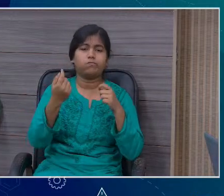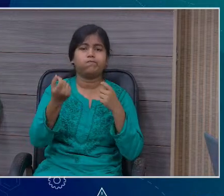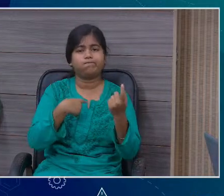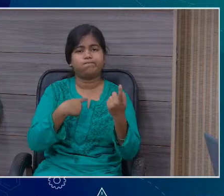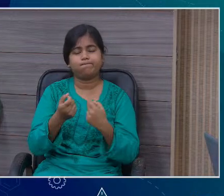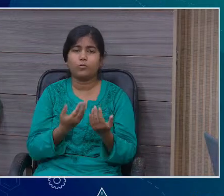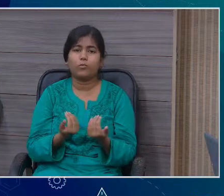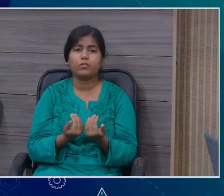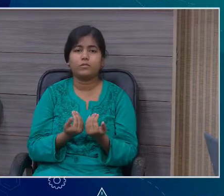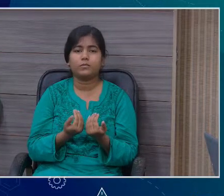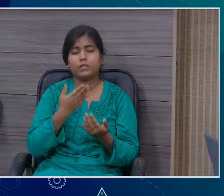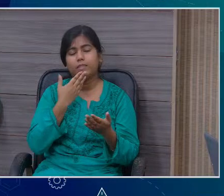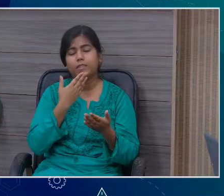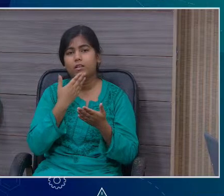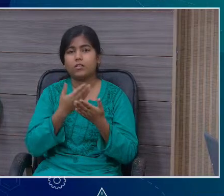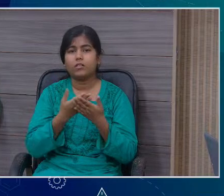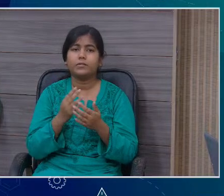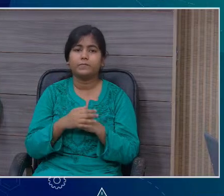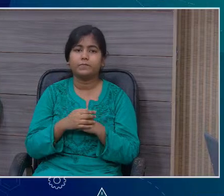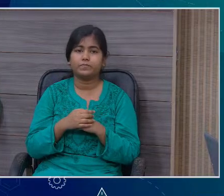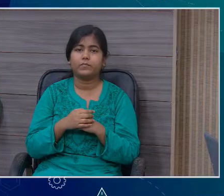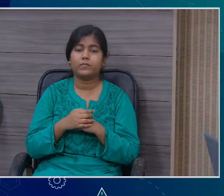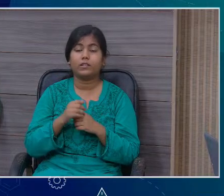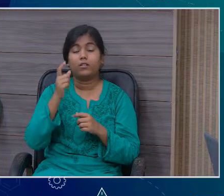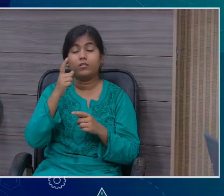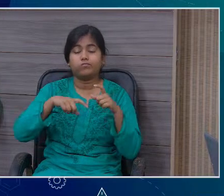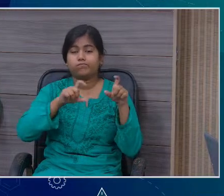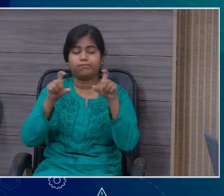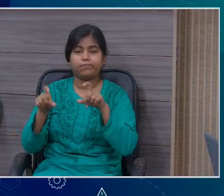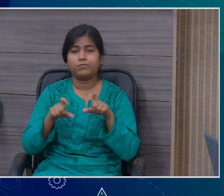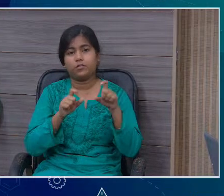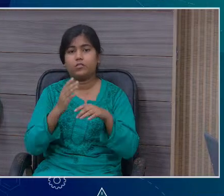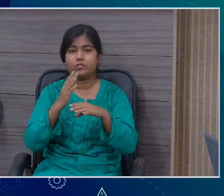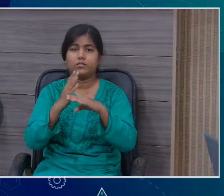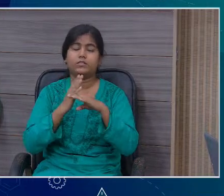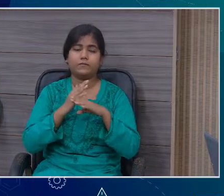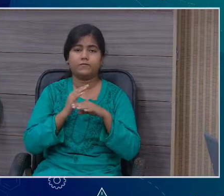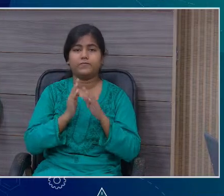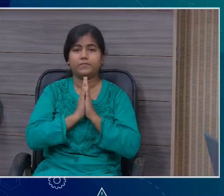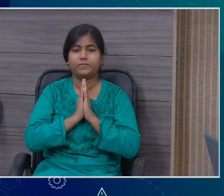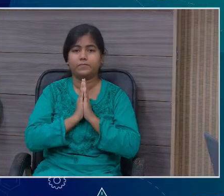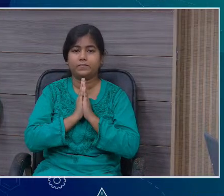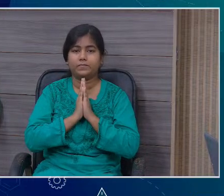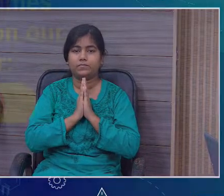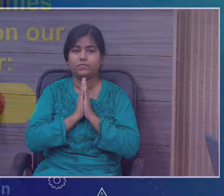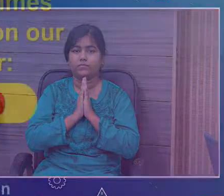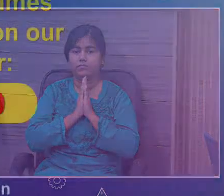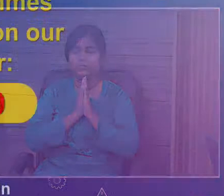possible. Thank you once again. Take great care of yourself. Stay safe, stay healthy. Namaskar.